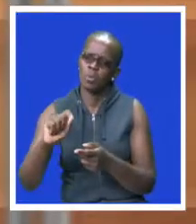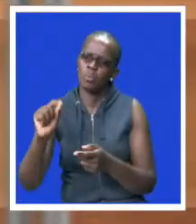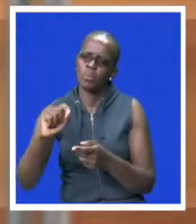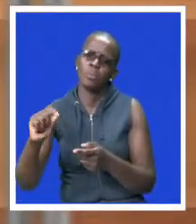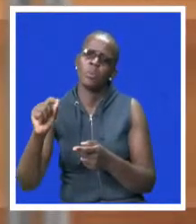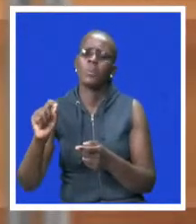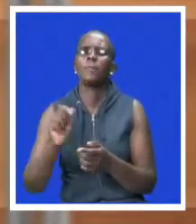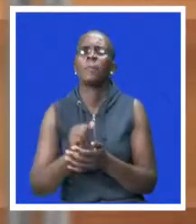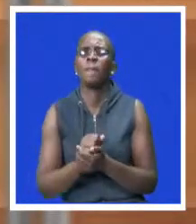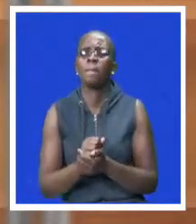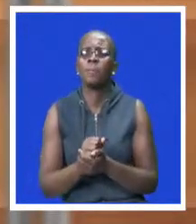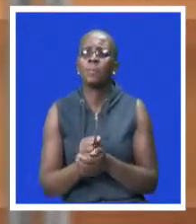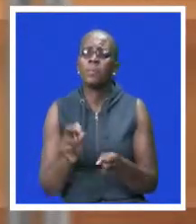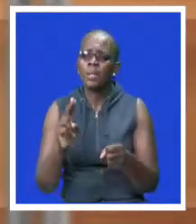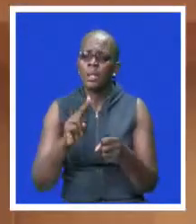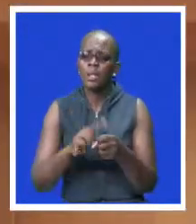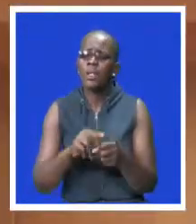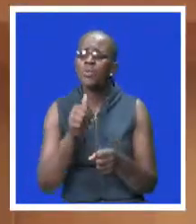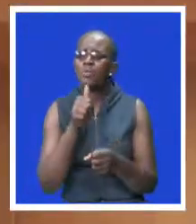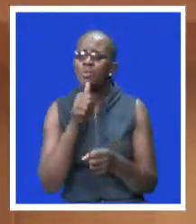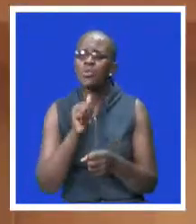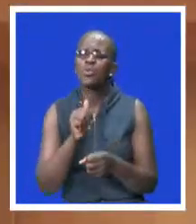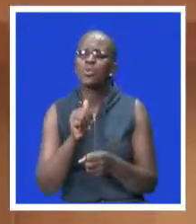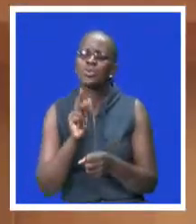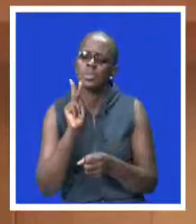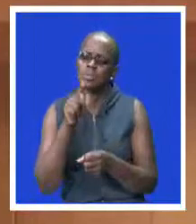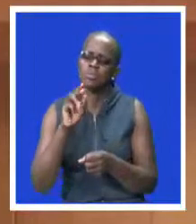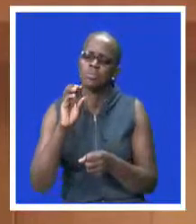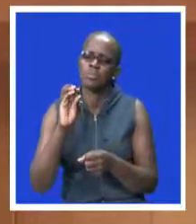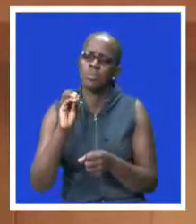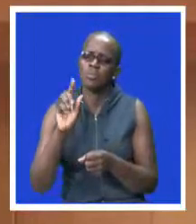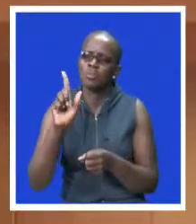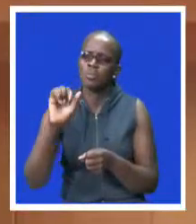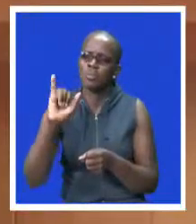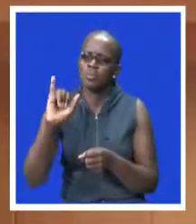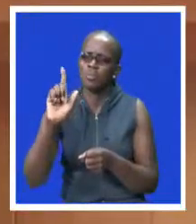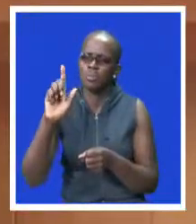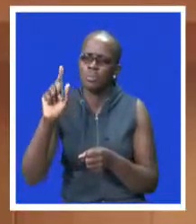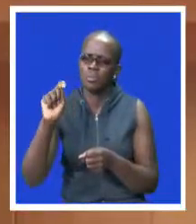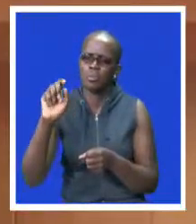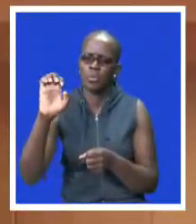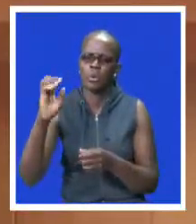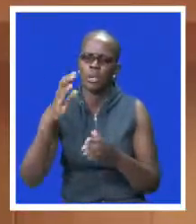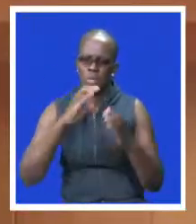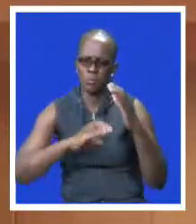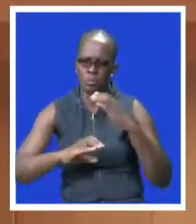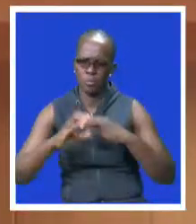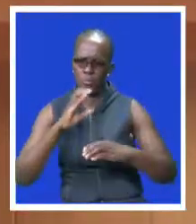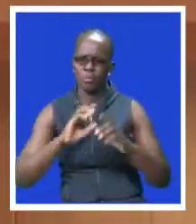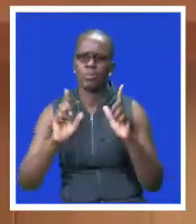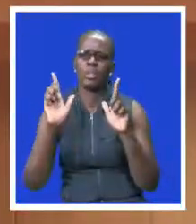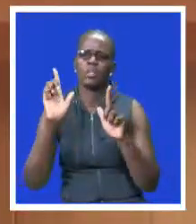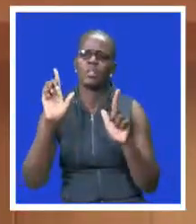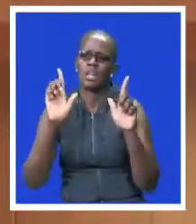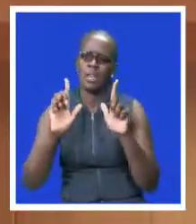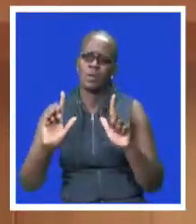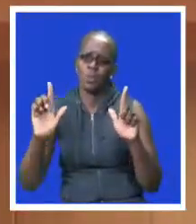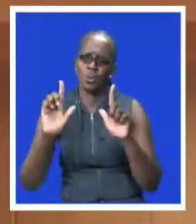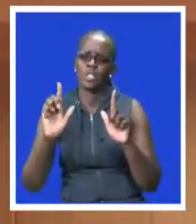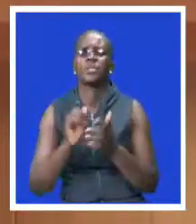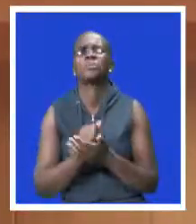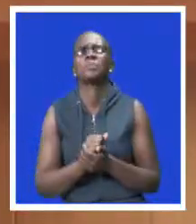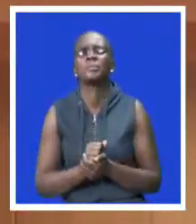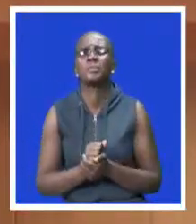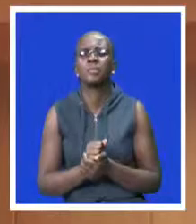You can't be direct and say, I am angry at whatever that is happening, right? So you don't do that in formal writing, but in